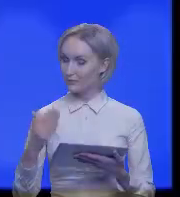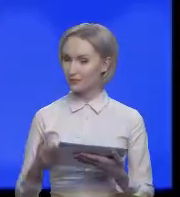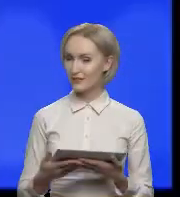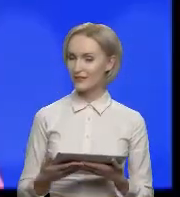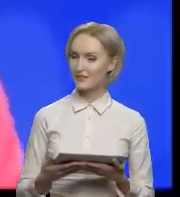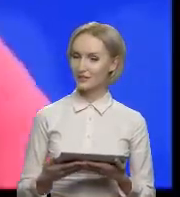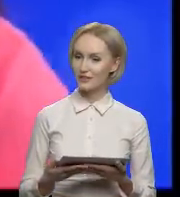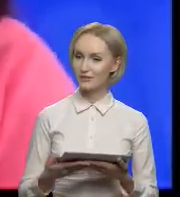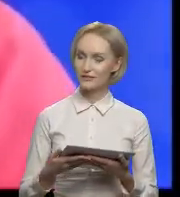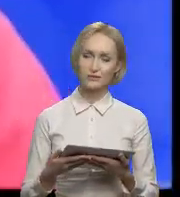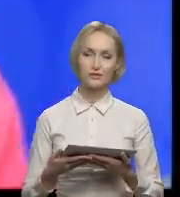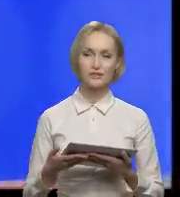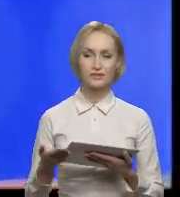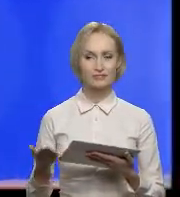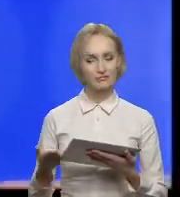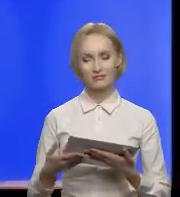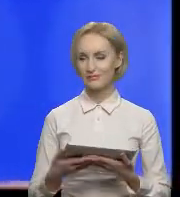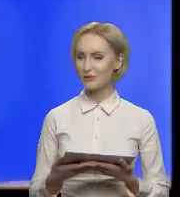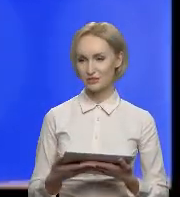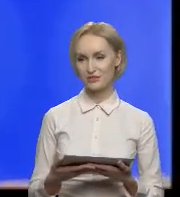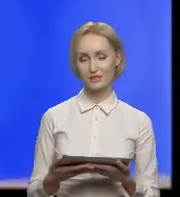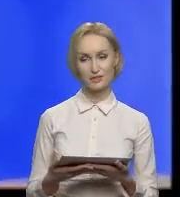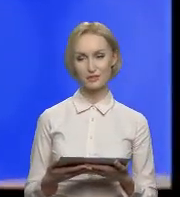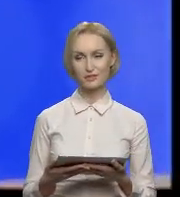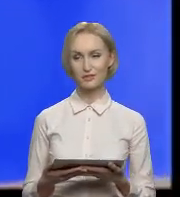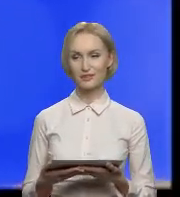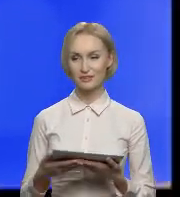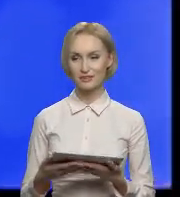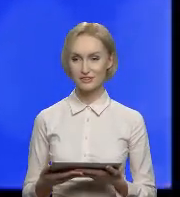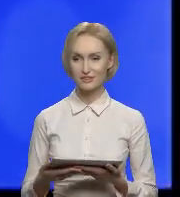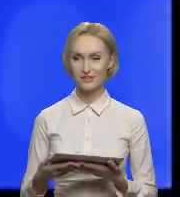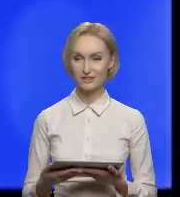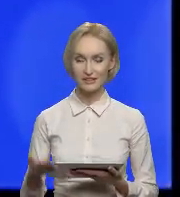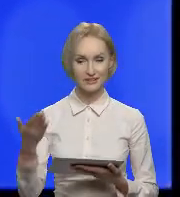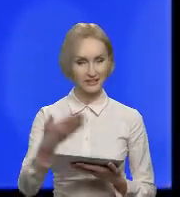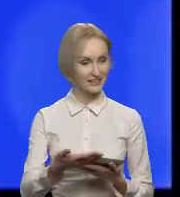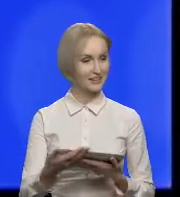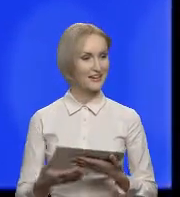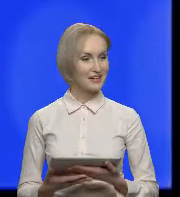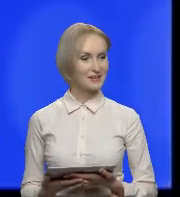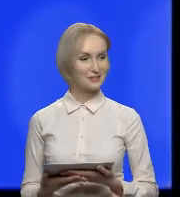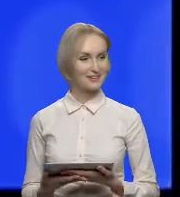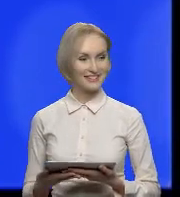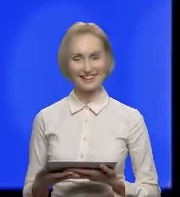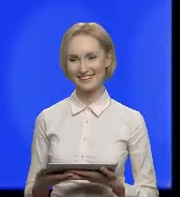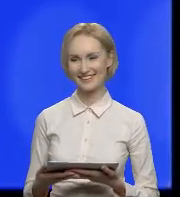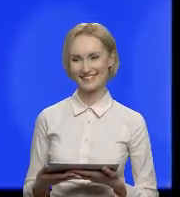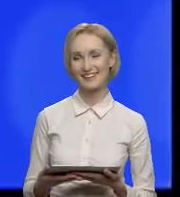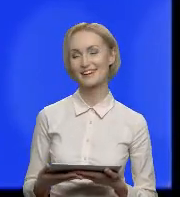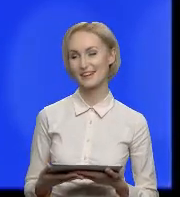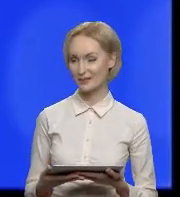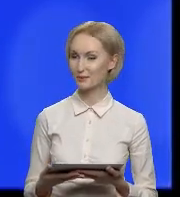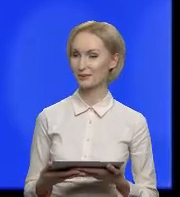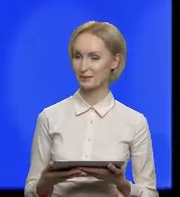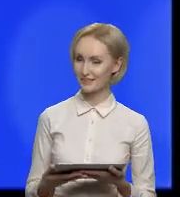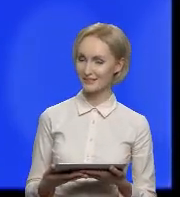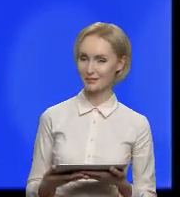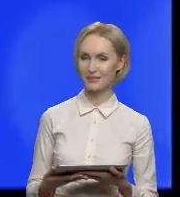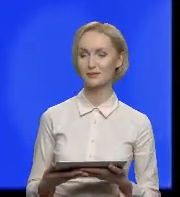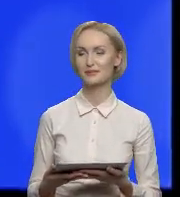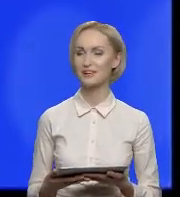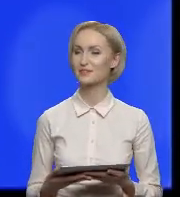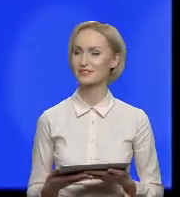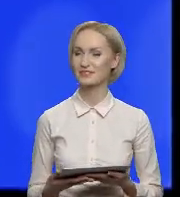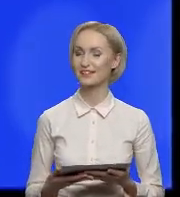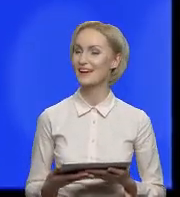you're all upset, correct? I am pissed off to the point where I want to hurt him. I want to say